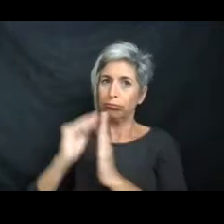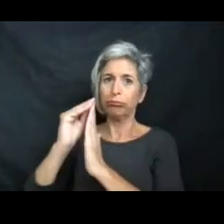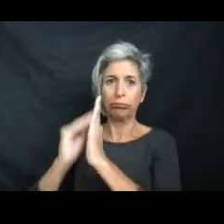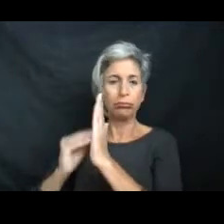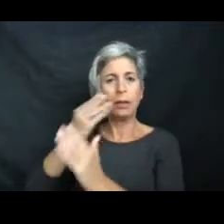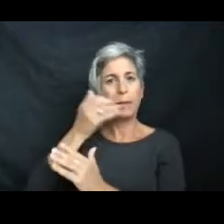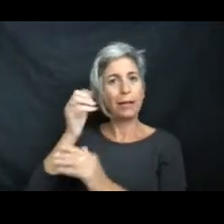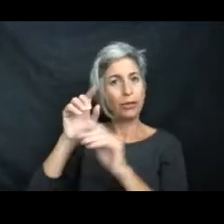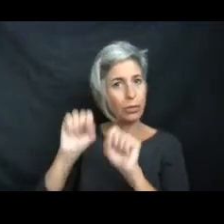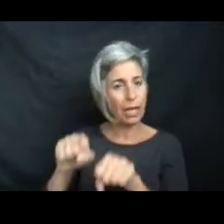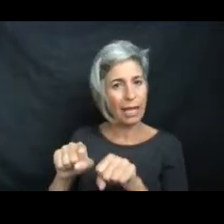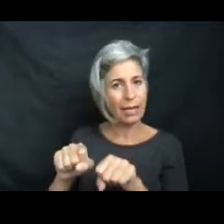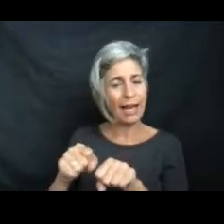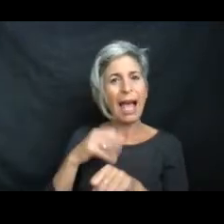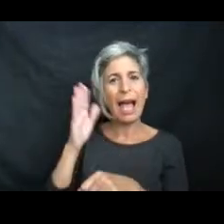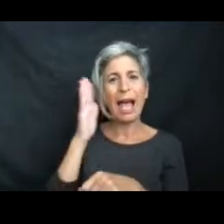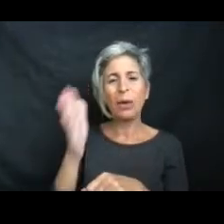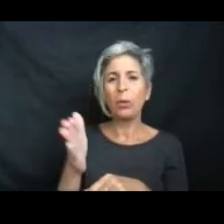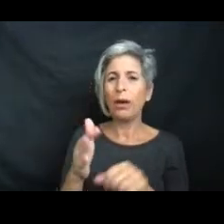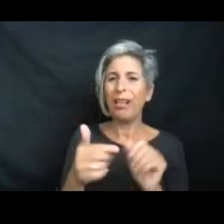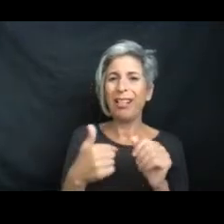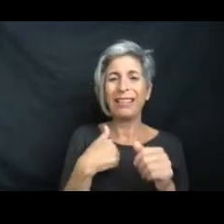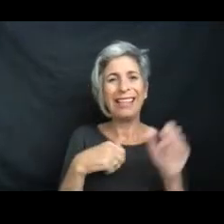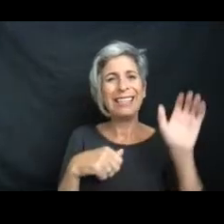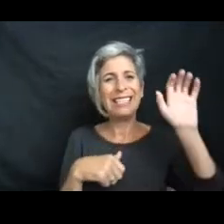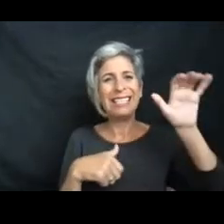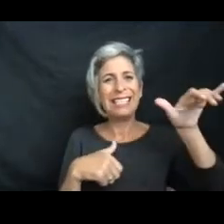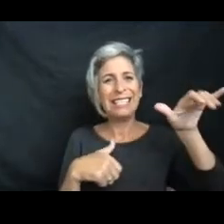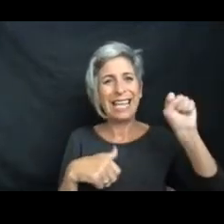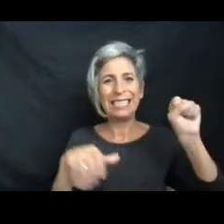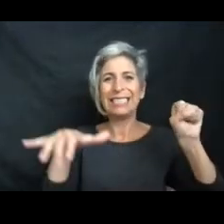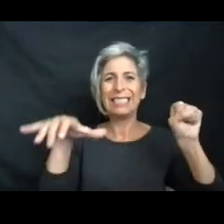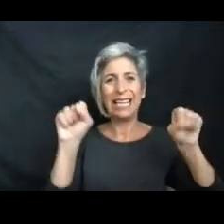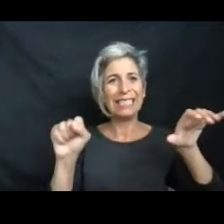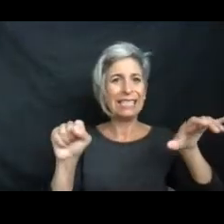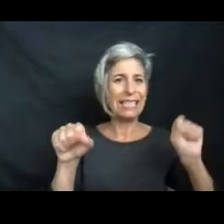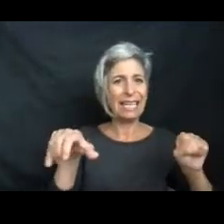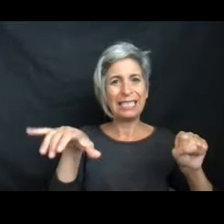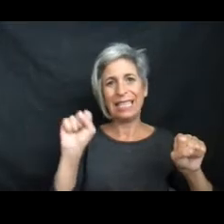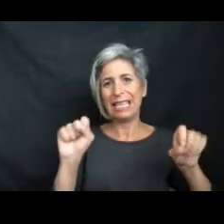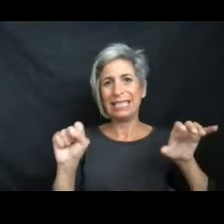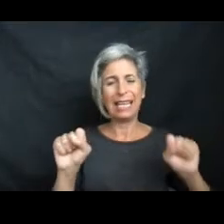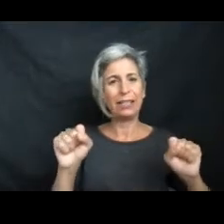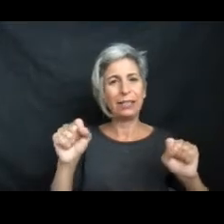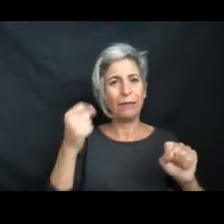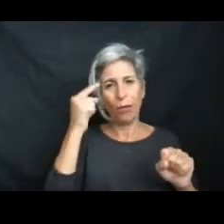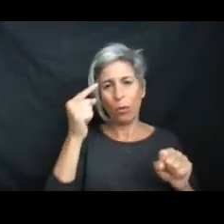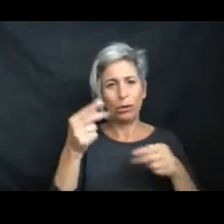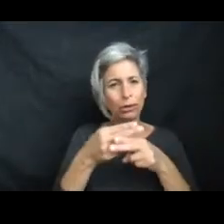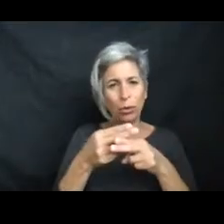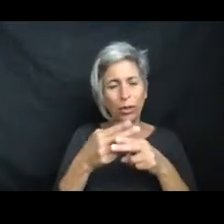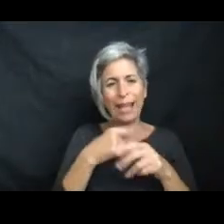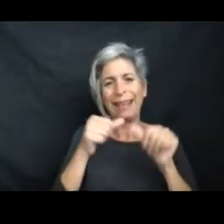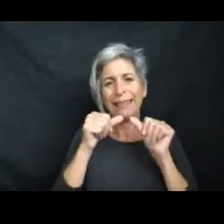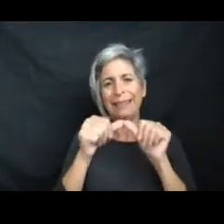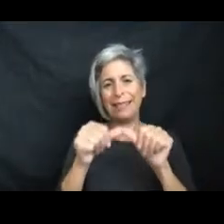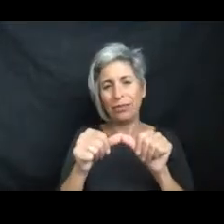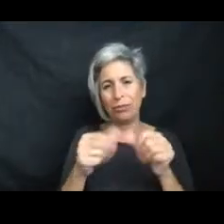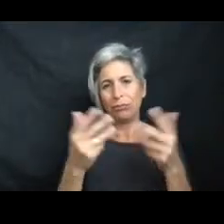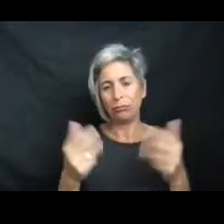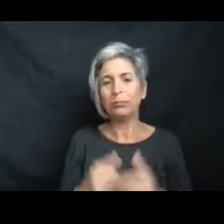can. I'm just going through and I'm going to say yes for the purposes of this presentation, and I will save and continue.